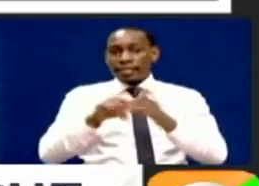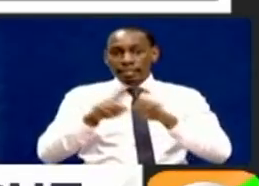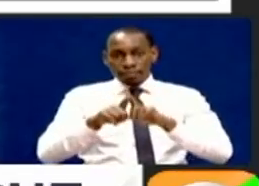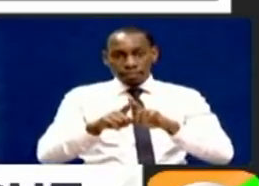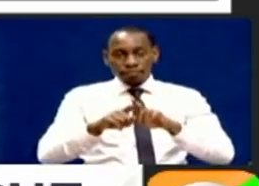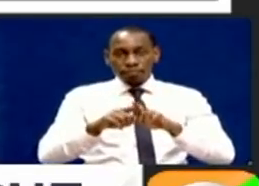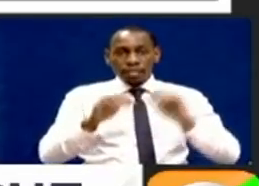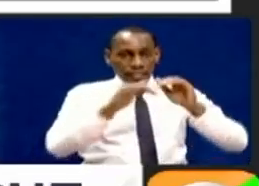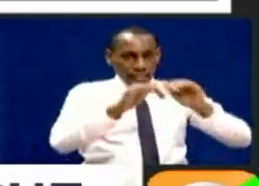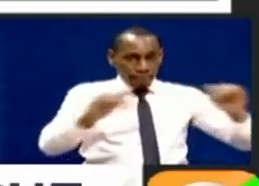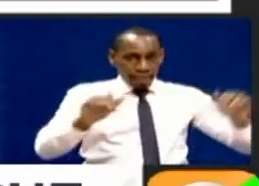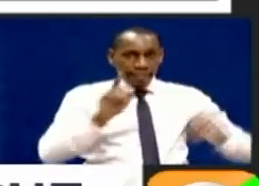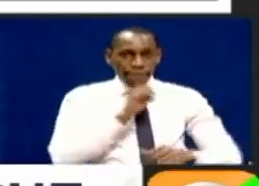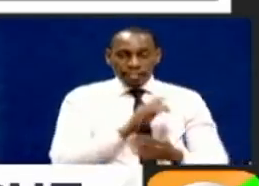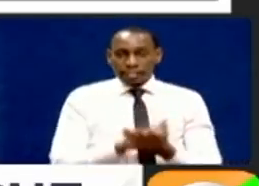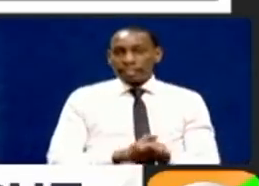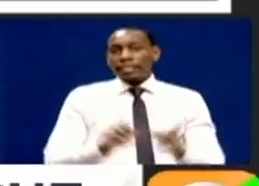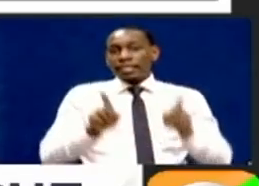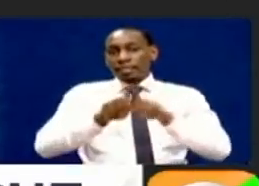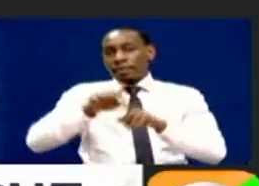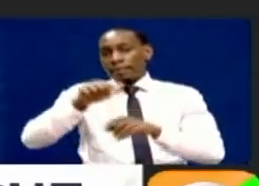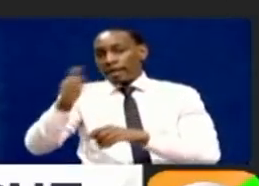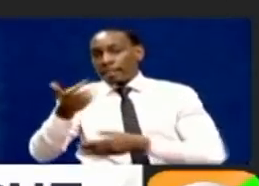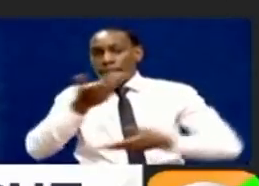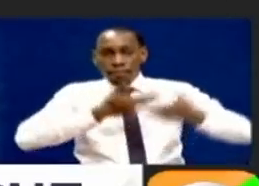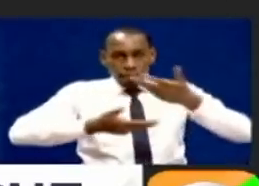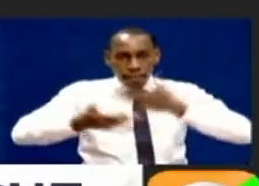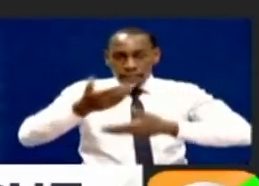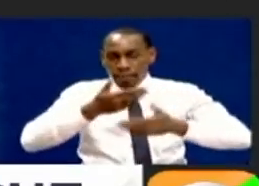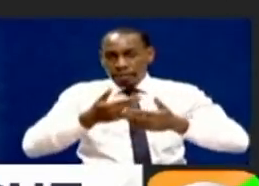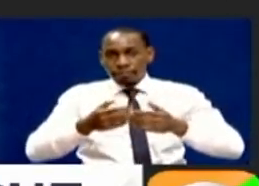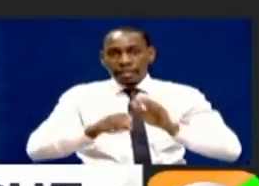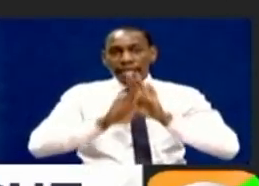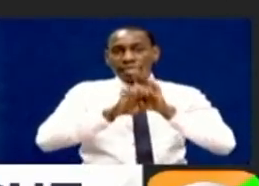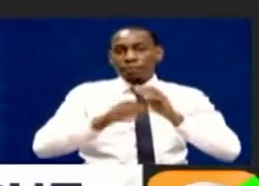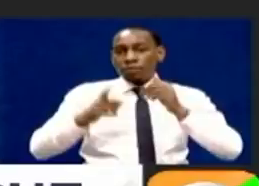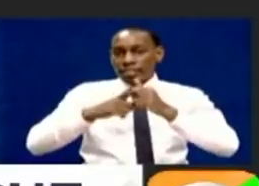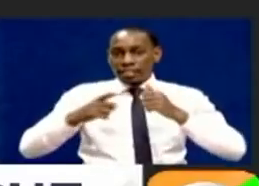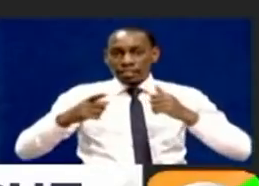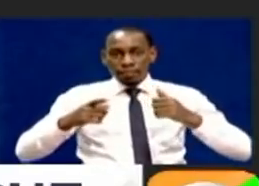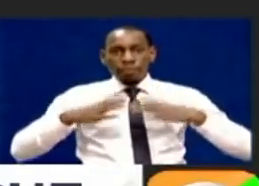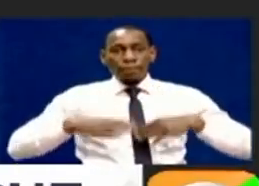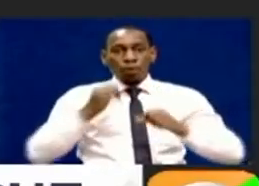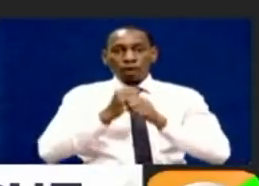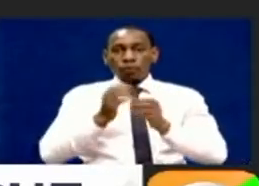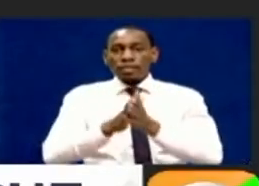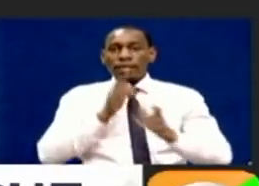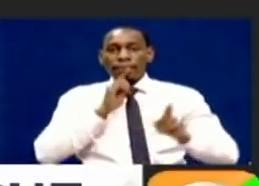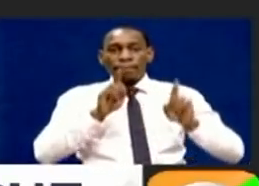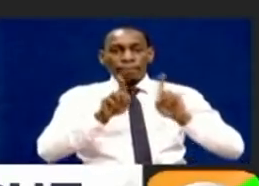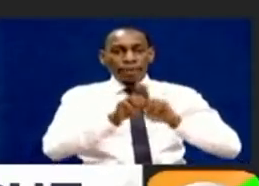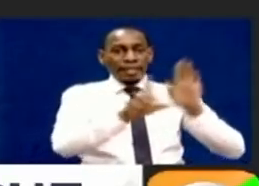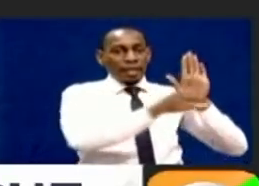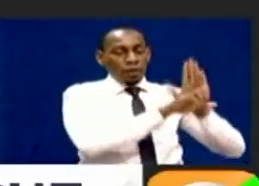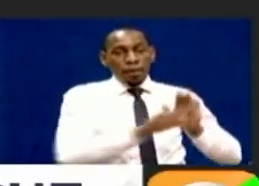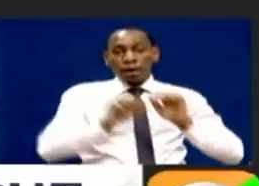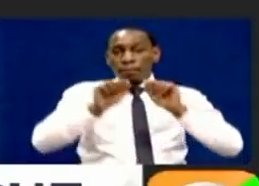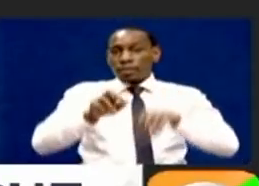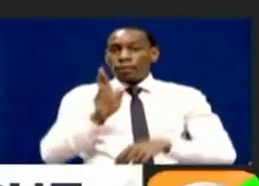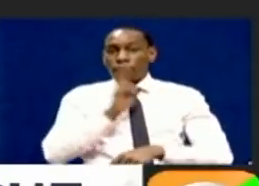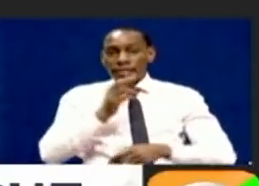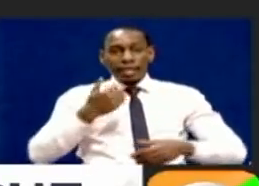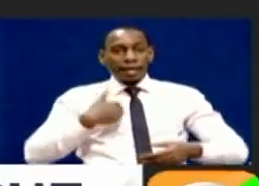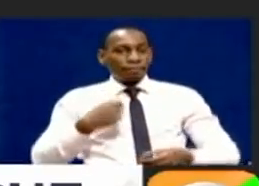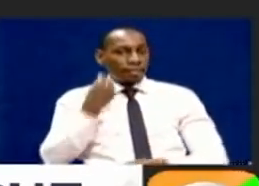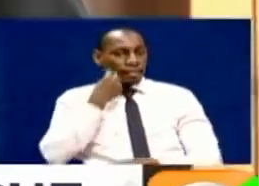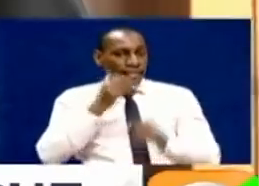in quarantine. But there are also indirect contacts, like 6 people who work with a brother-in-law and may have been at risk of contracting